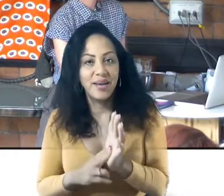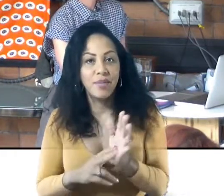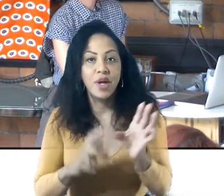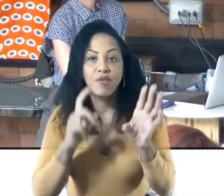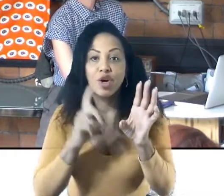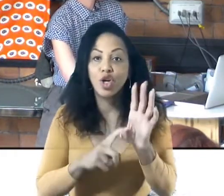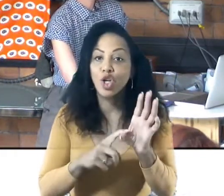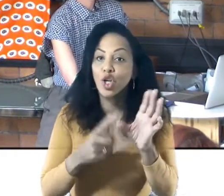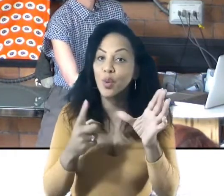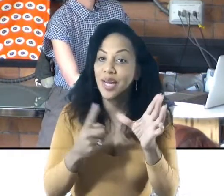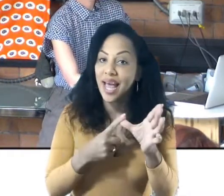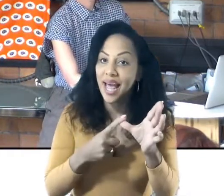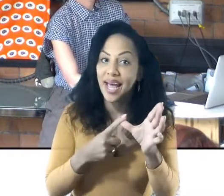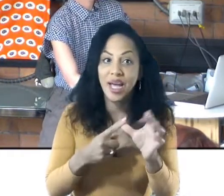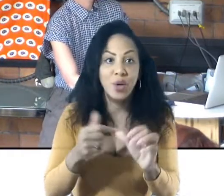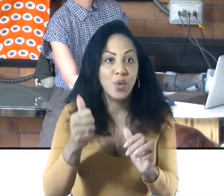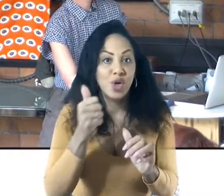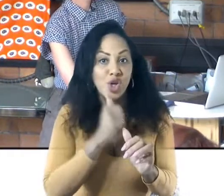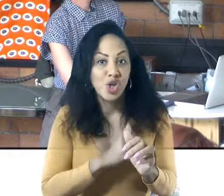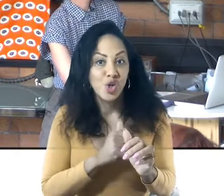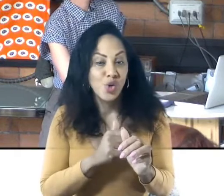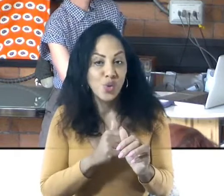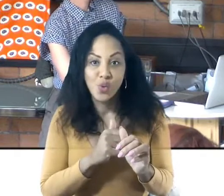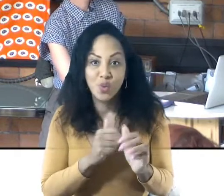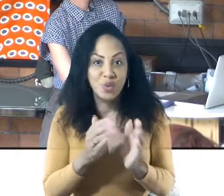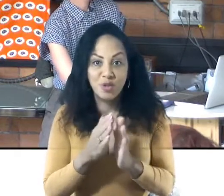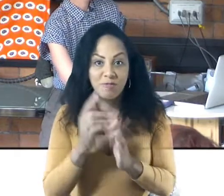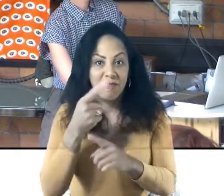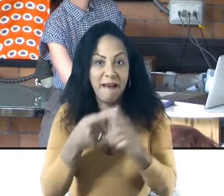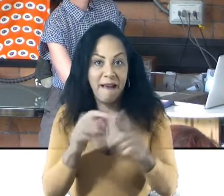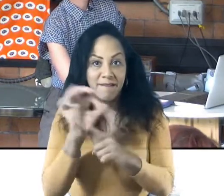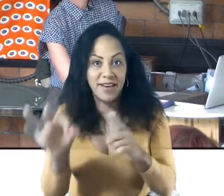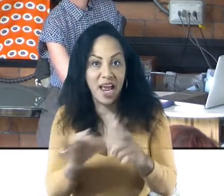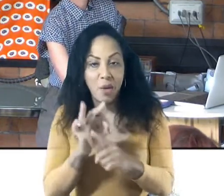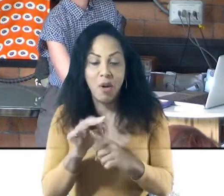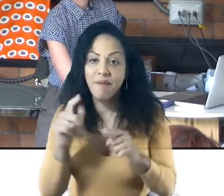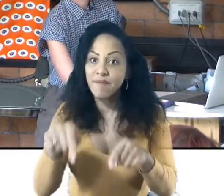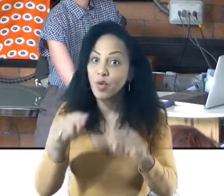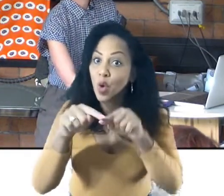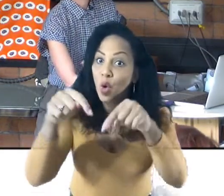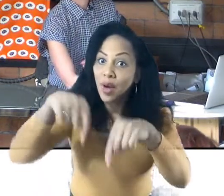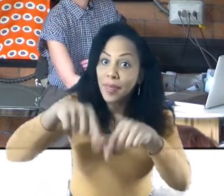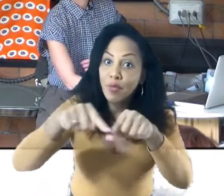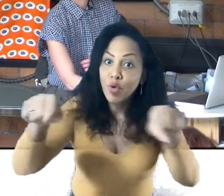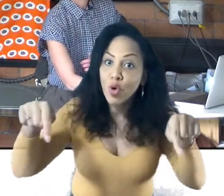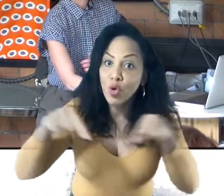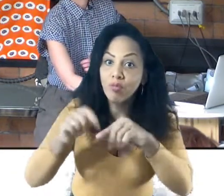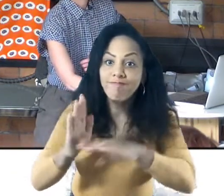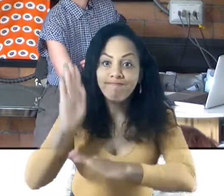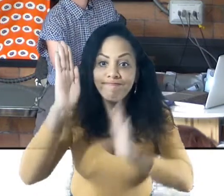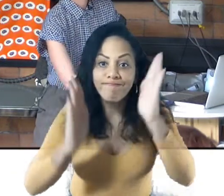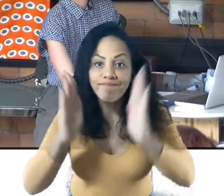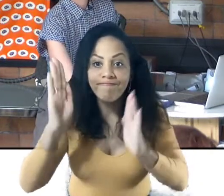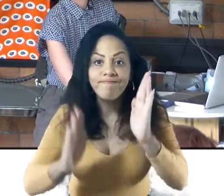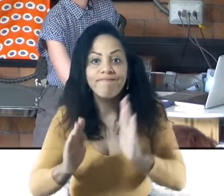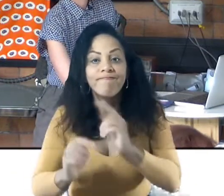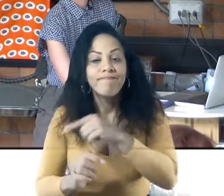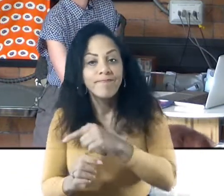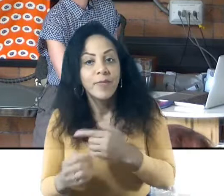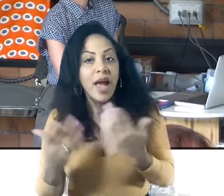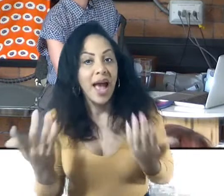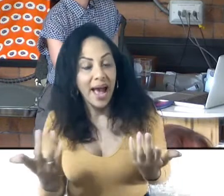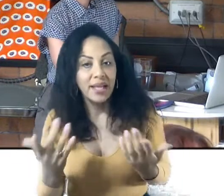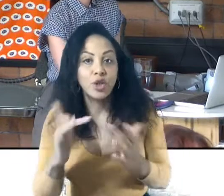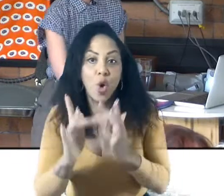we'll use the whole lot. We won't use the whole lot. If you've in the room, obviously raise your hand, and Jay's got a microphone online. We've got